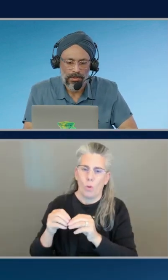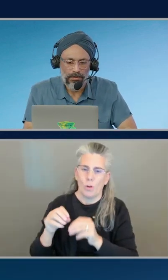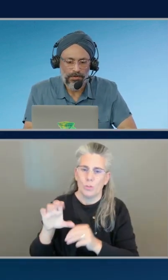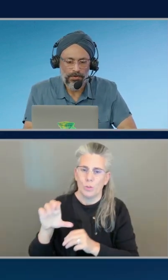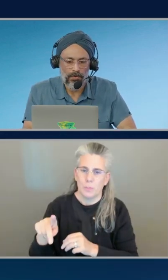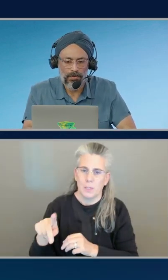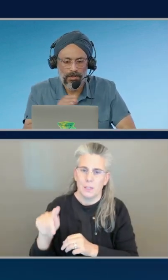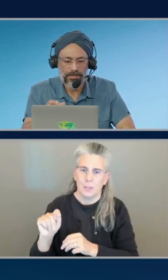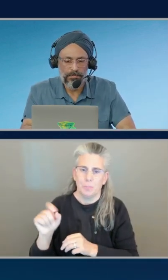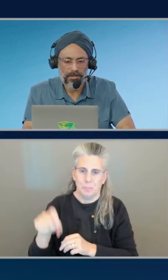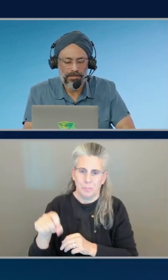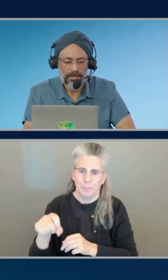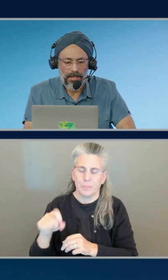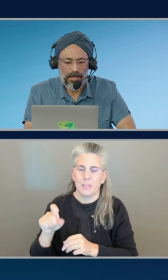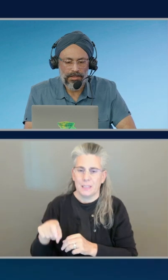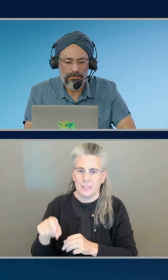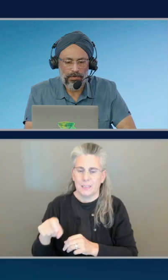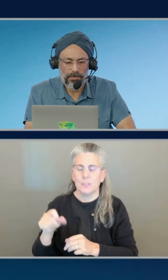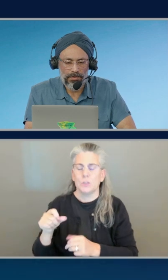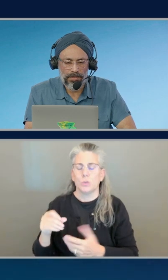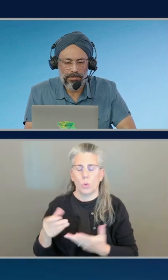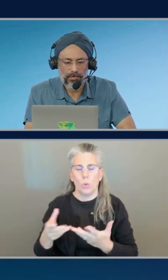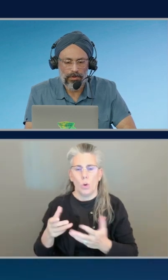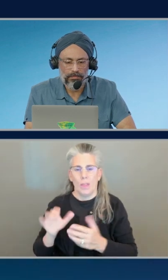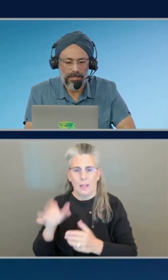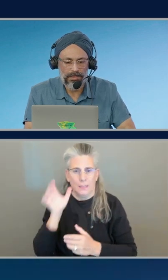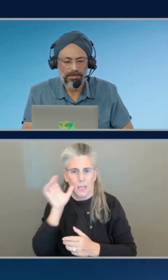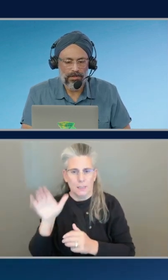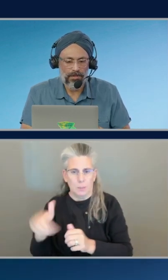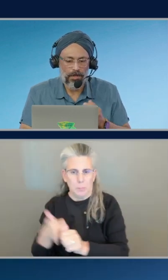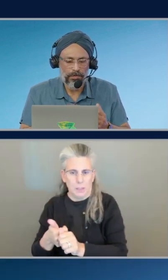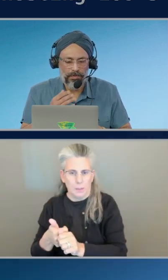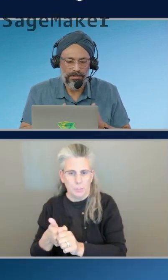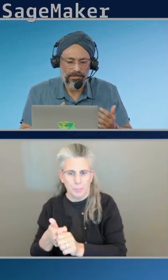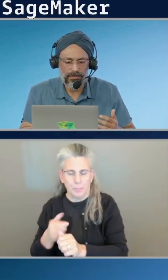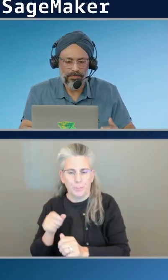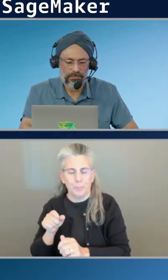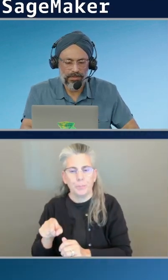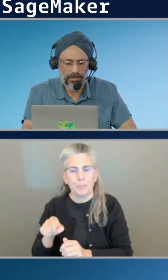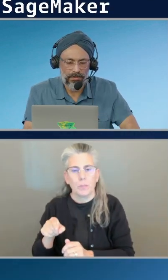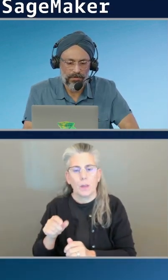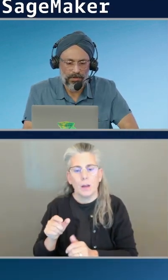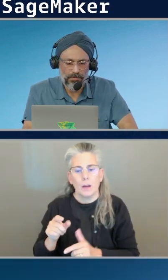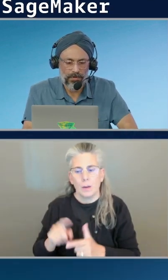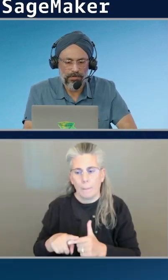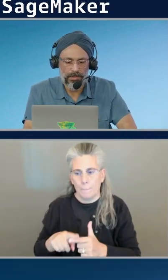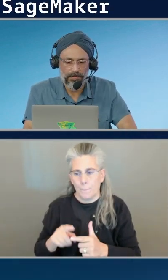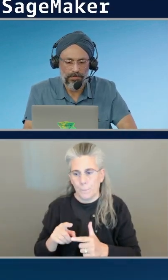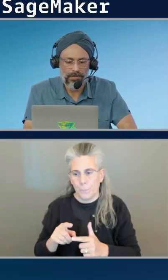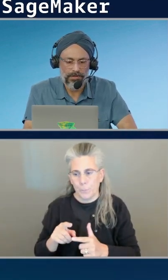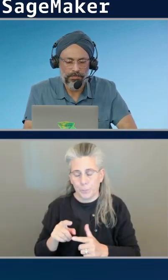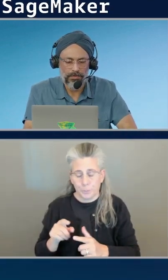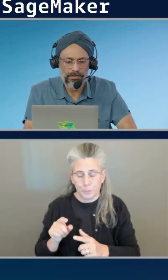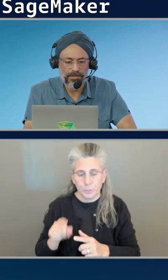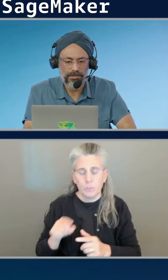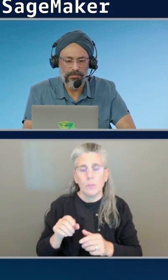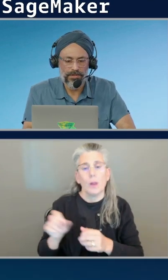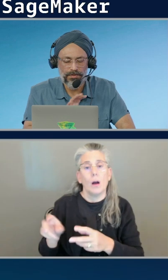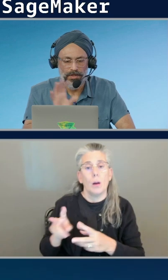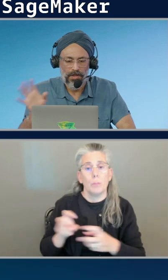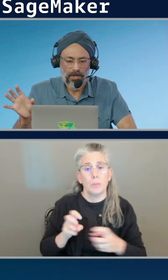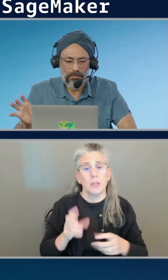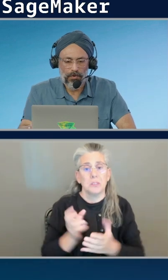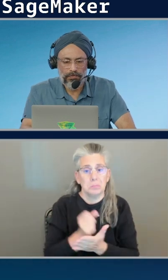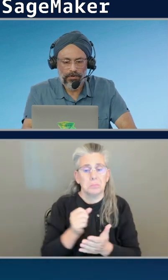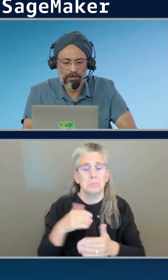what this whole concept is. And then of course, there are some rolling batch optimizations, which we can talk about later on in subsequent sessions, which